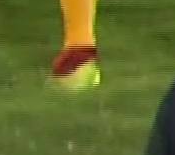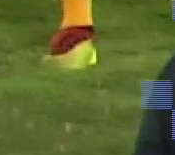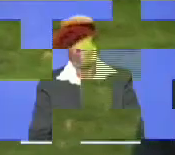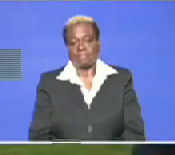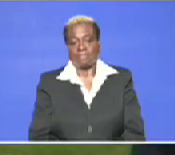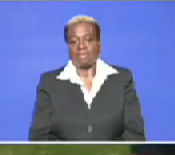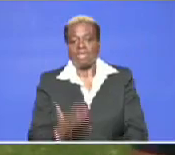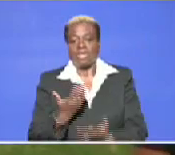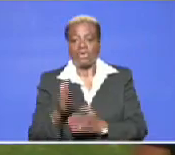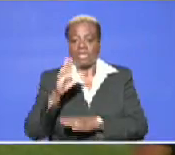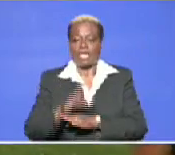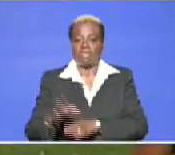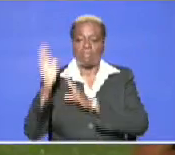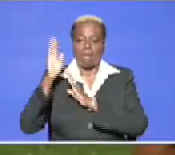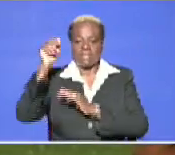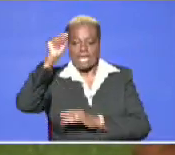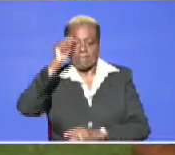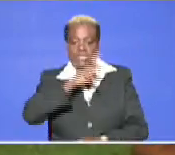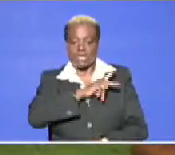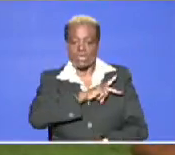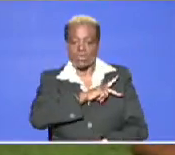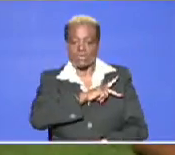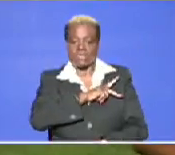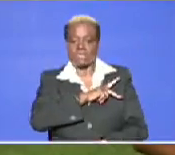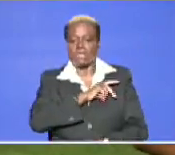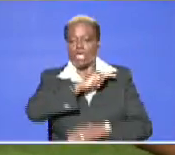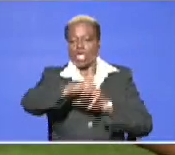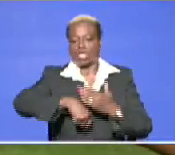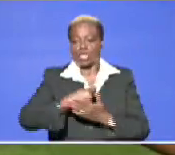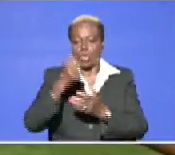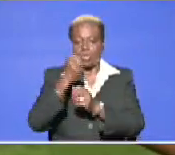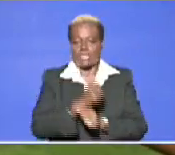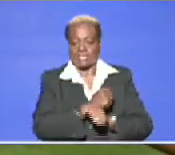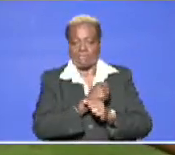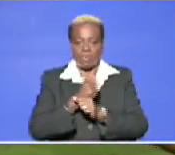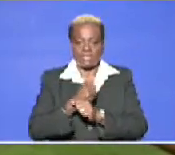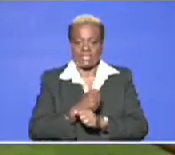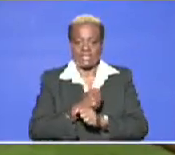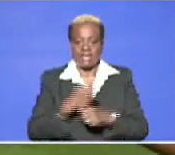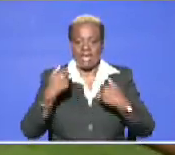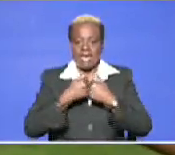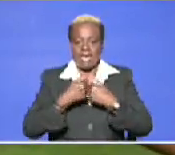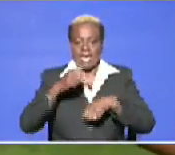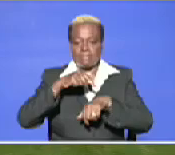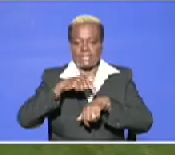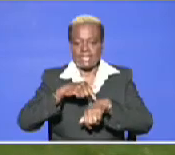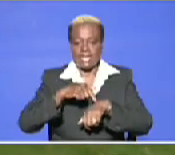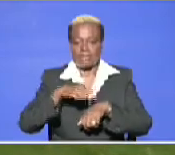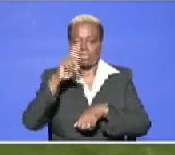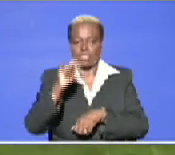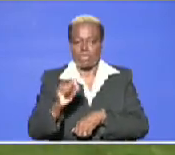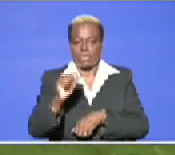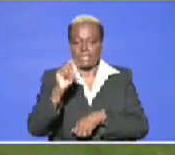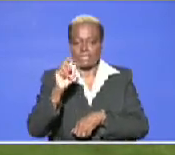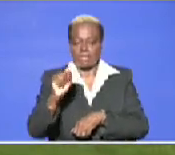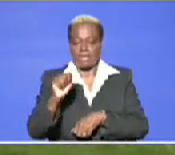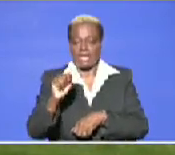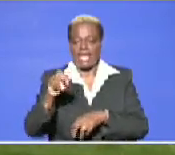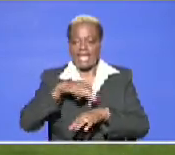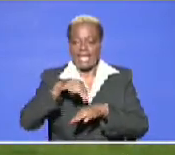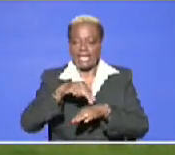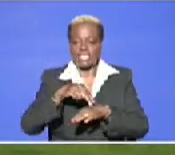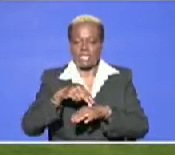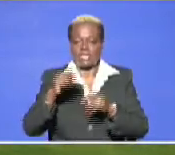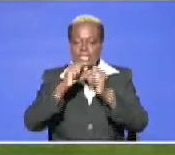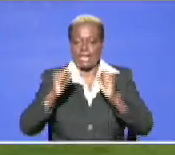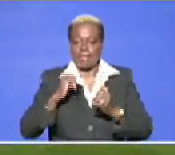Good evening, Bahamas. I'm John Knowles with your ZNS Total Sports. Well, it was game time at the Thomas A. Robinson National Stadium last